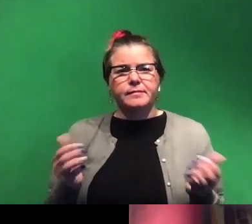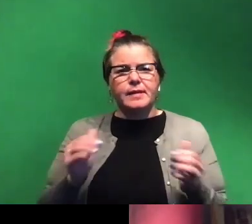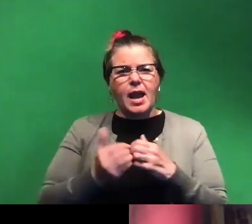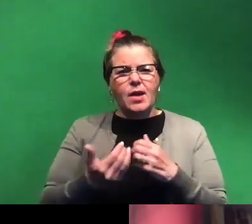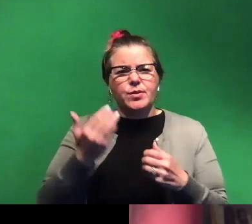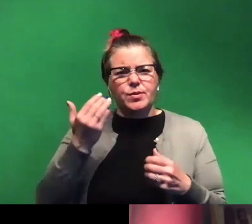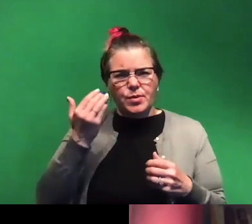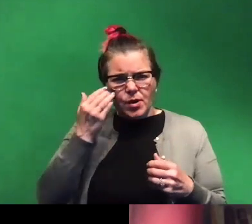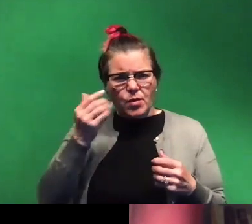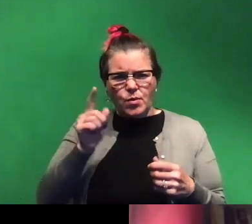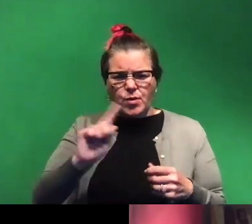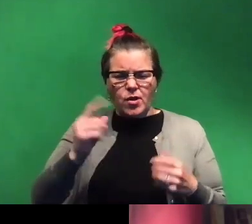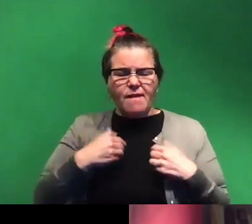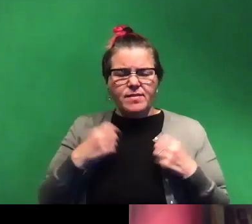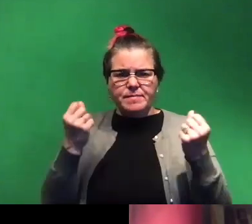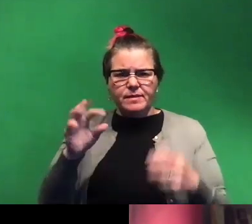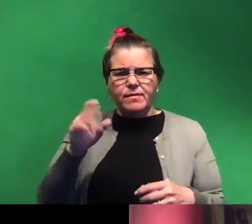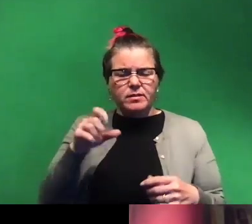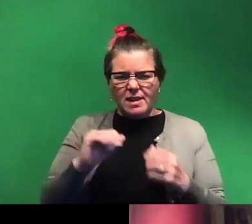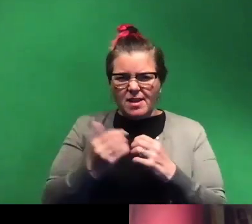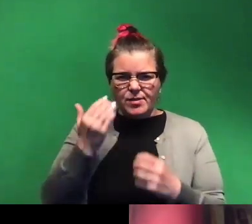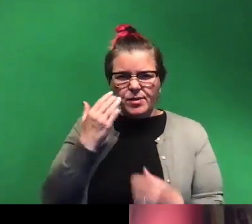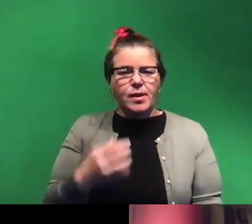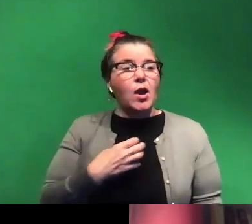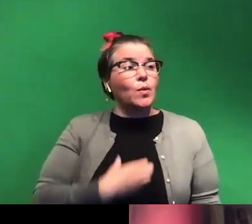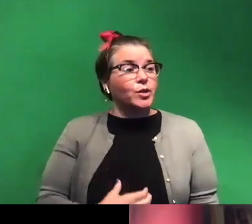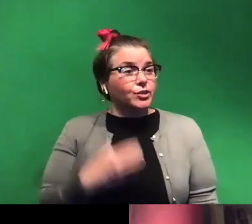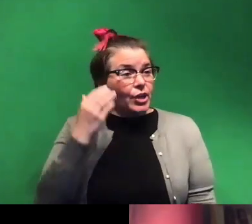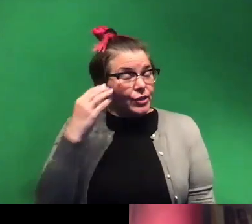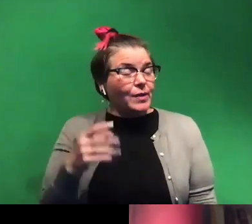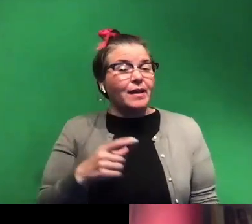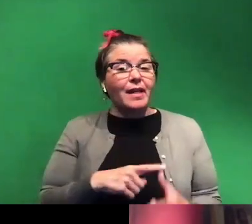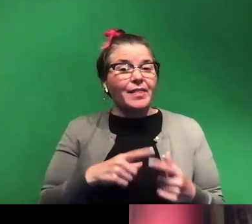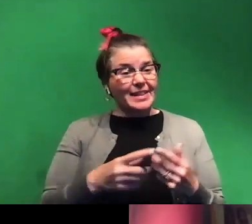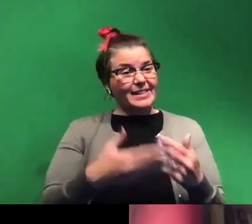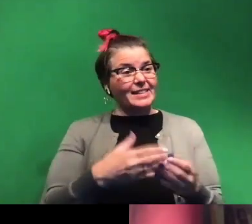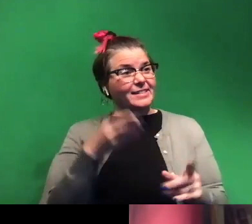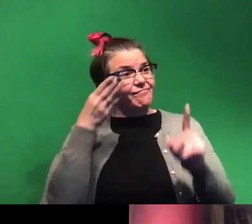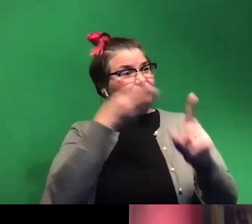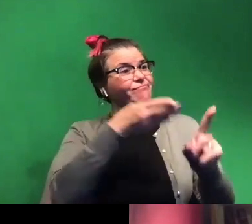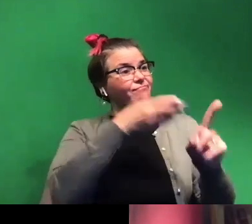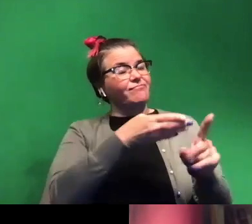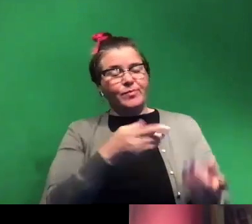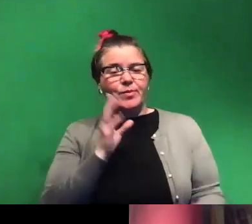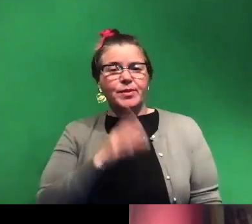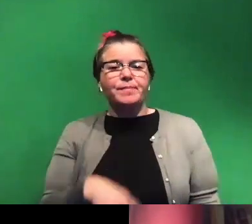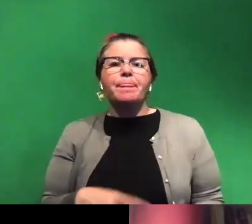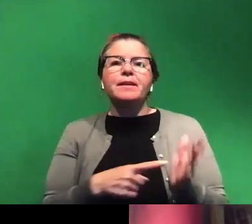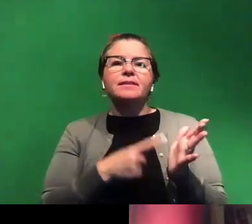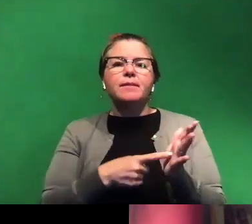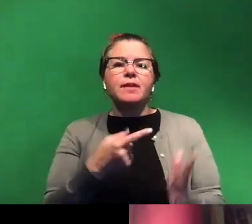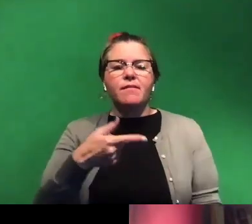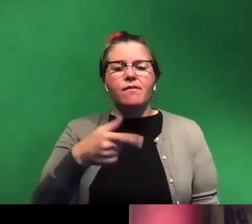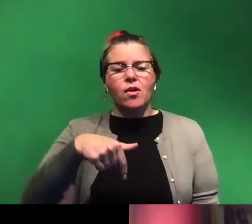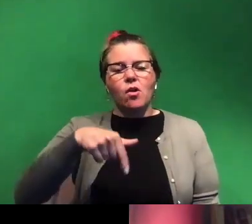lot of fossils at them? Yeah. I wish I knew, because then I just go straight to them. I mean, sometimes if we have a quarry, then we